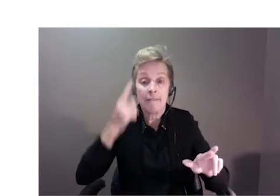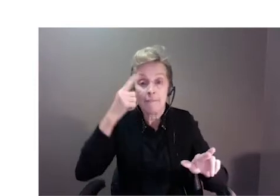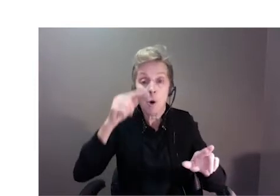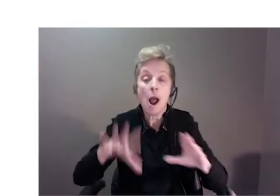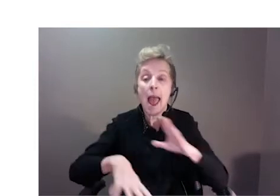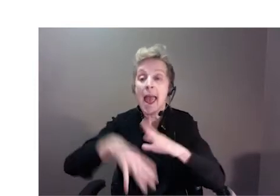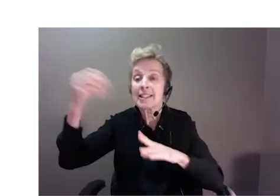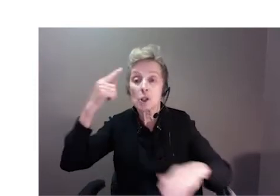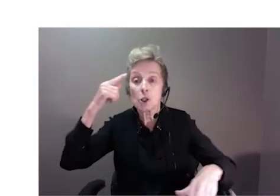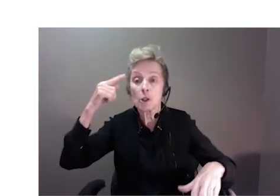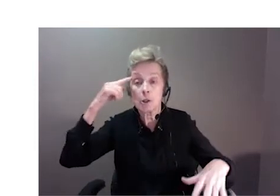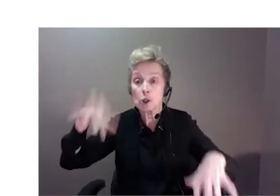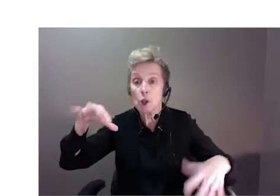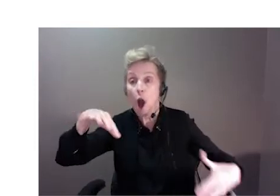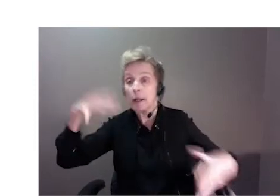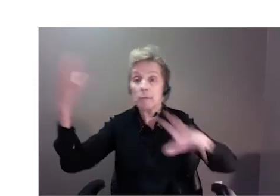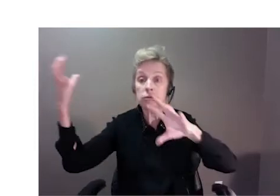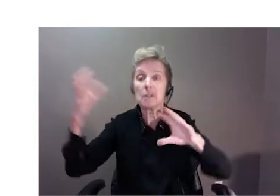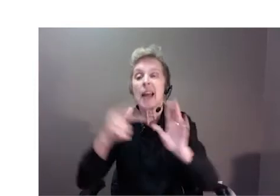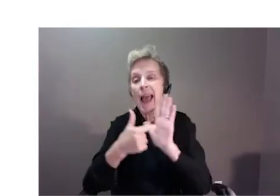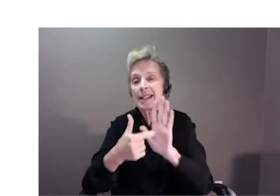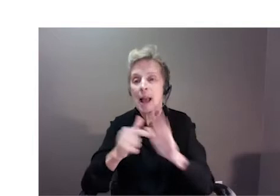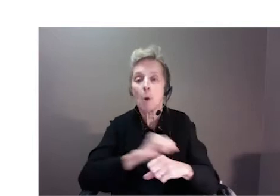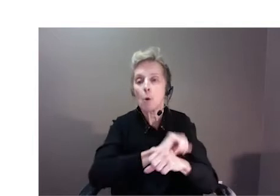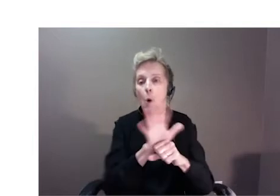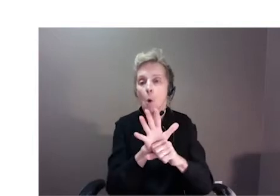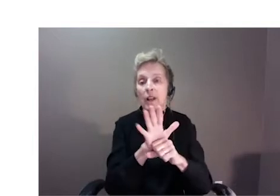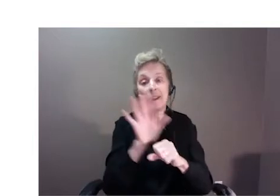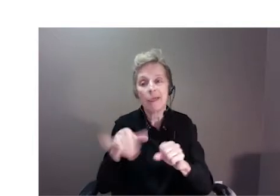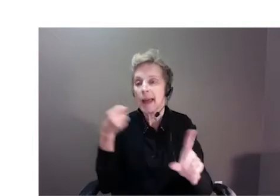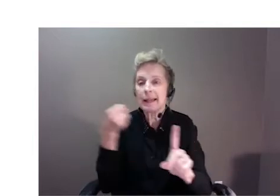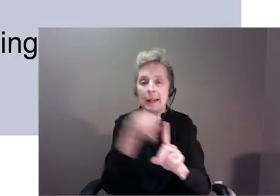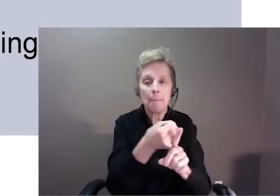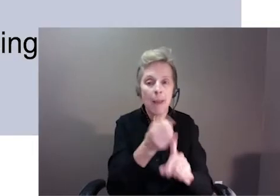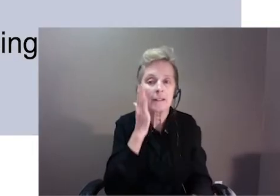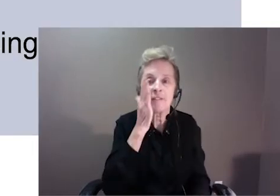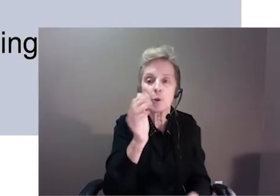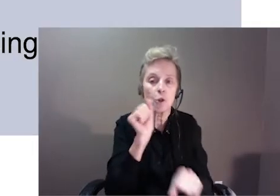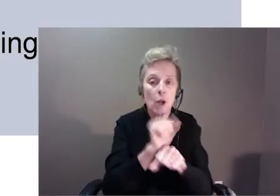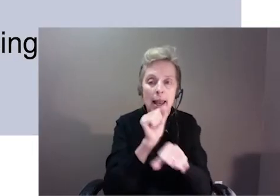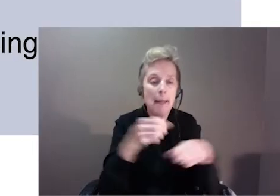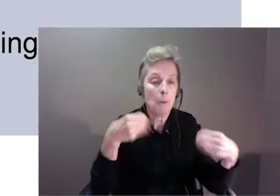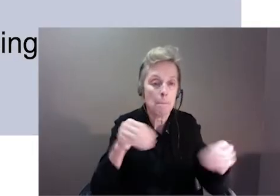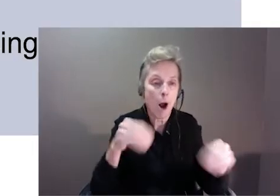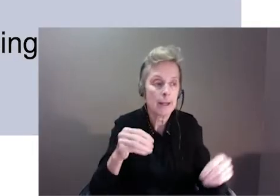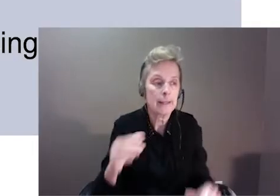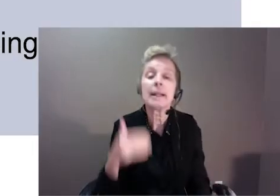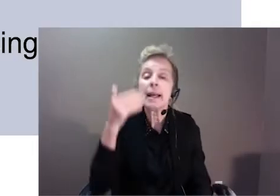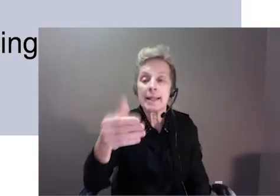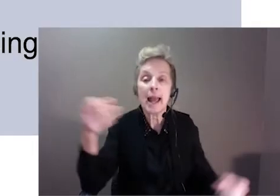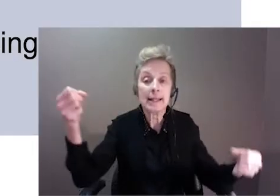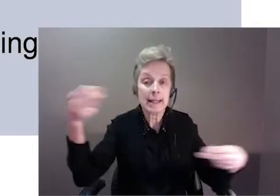such as the COVID-19 pandemic, that may affect future labor markets. Next slide, please.